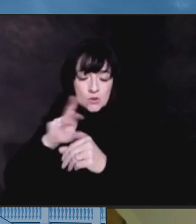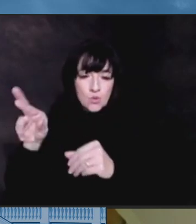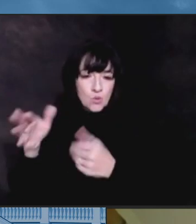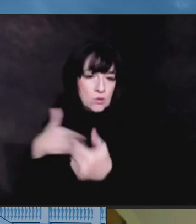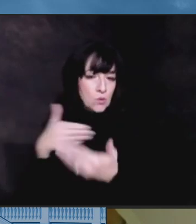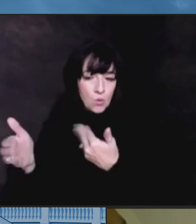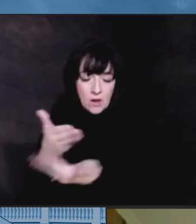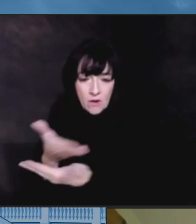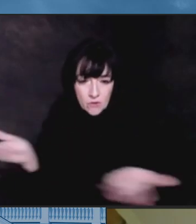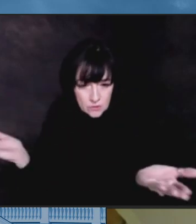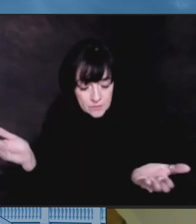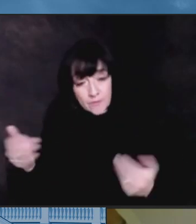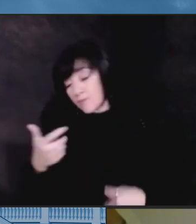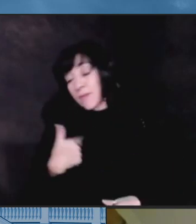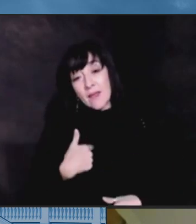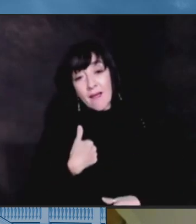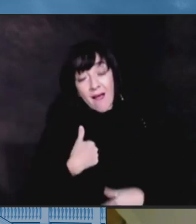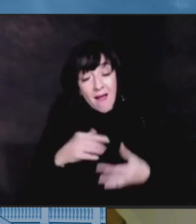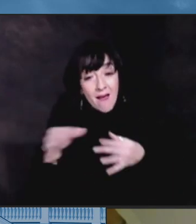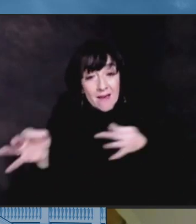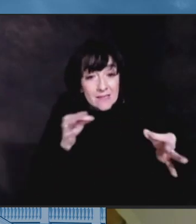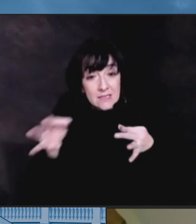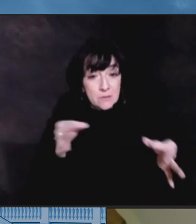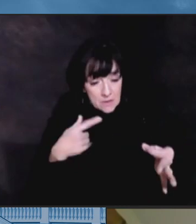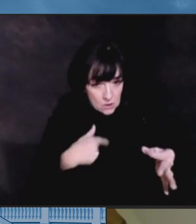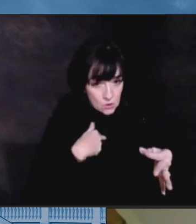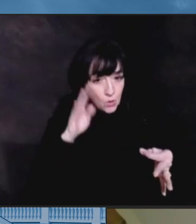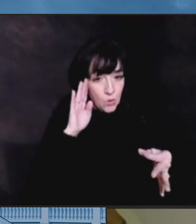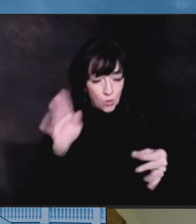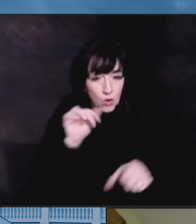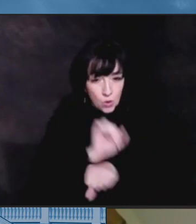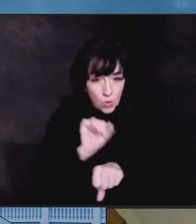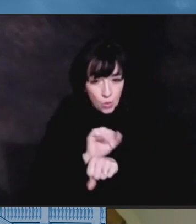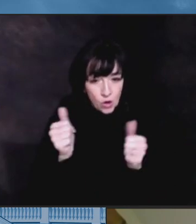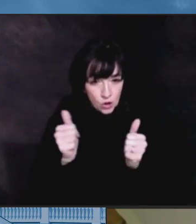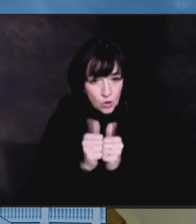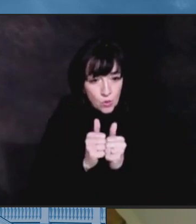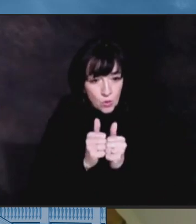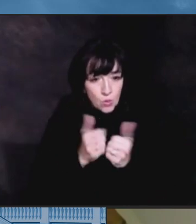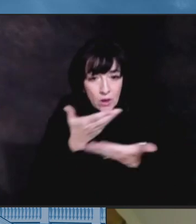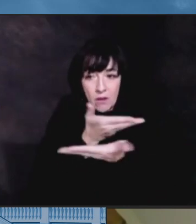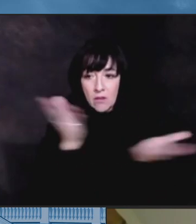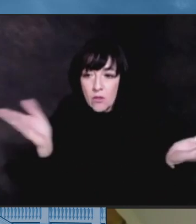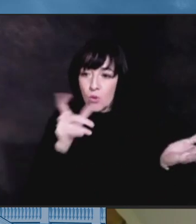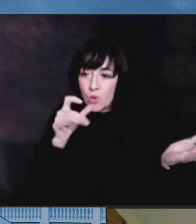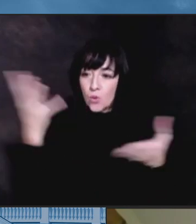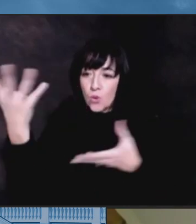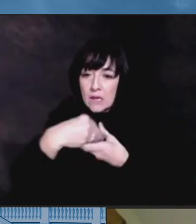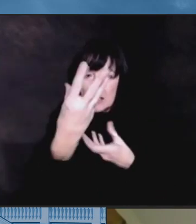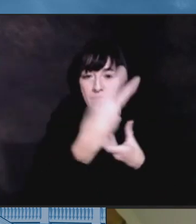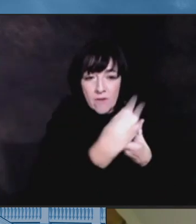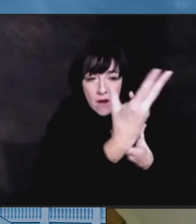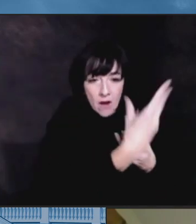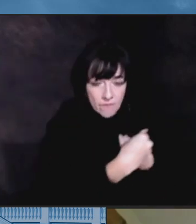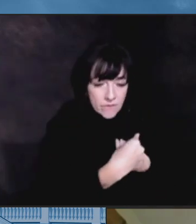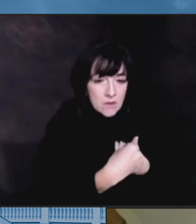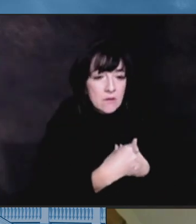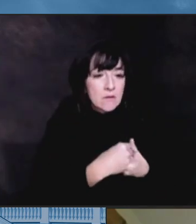that have to go to work in the schools to educate the children, teachers, staff,